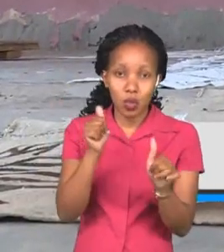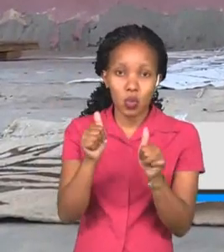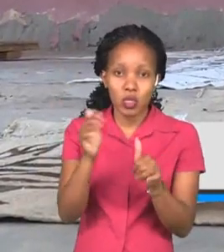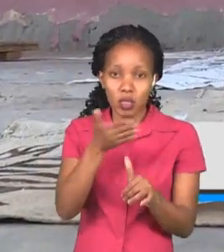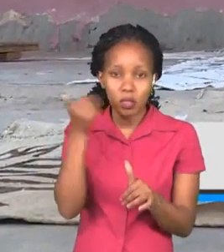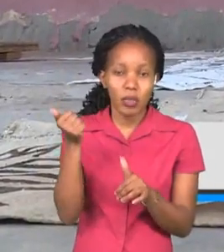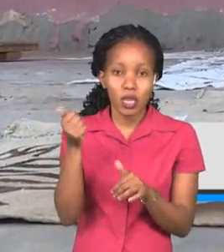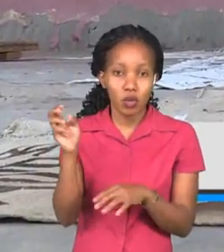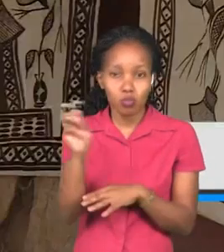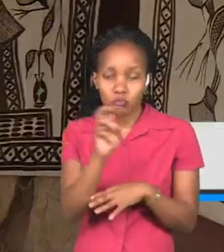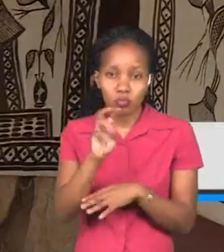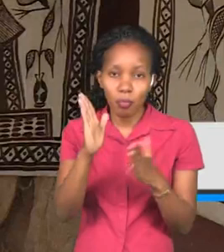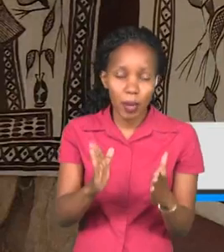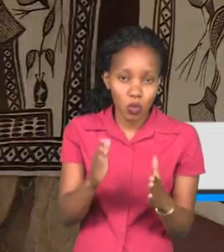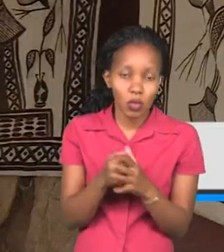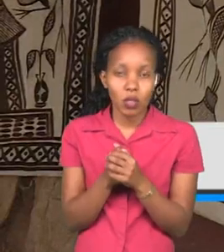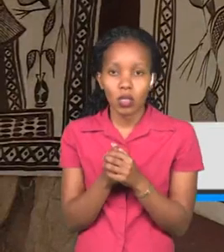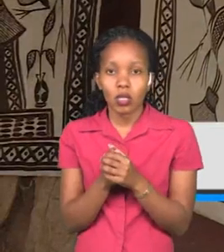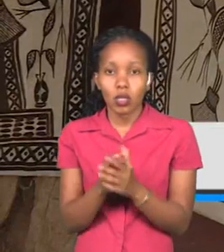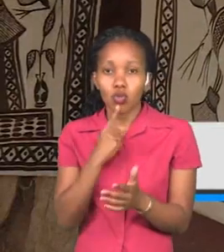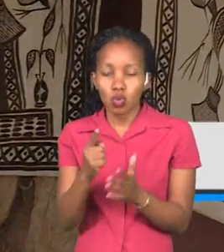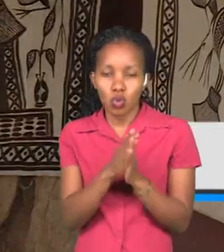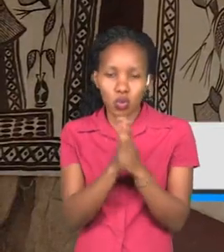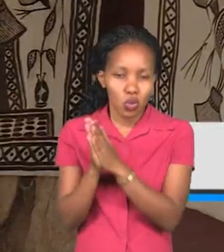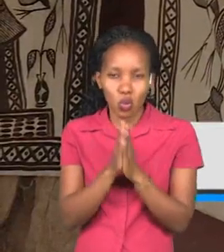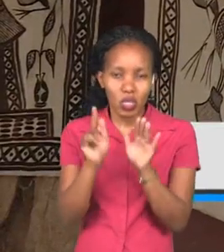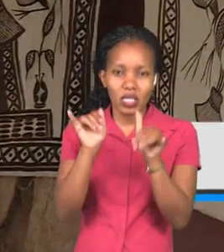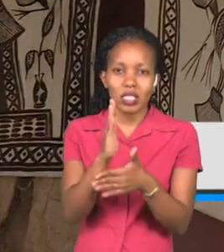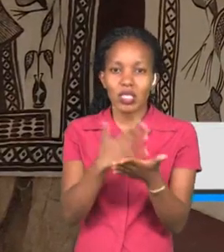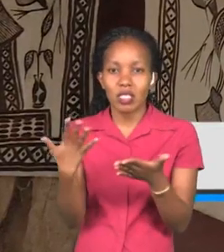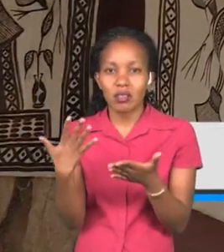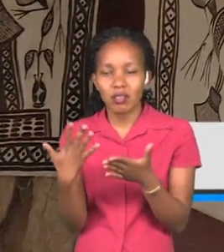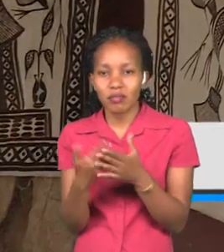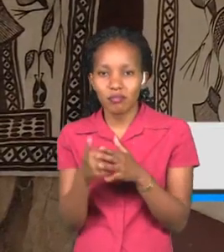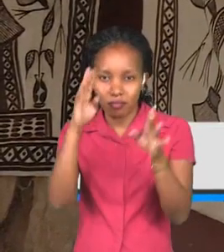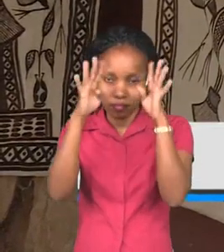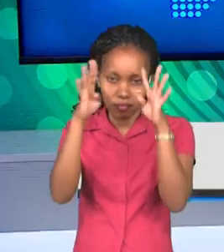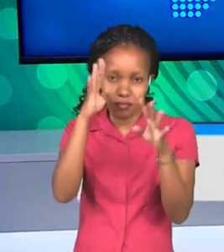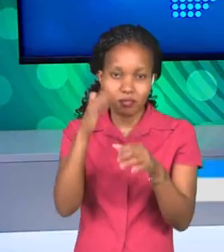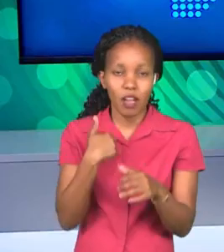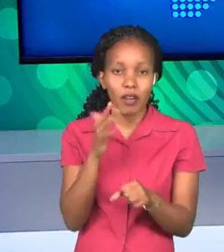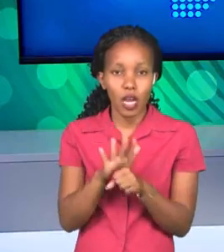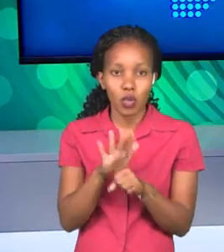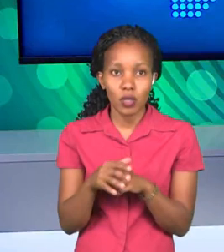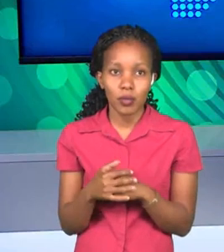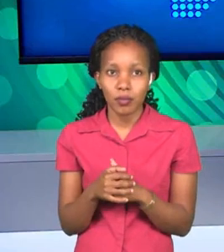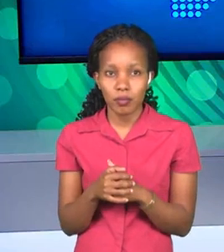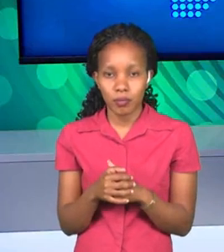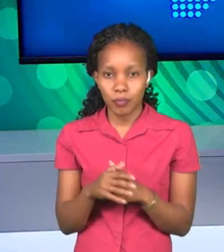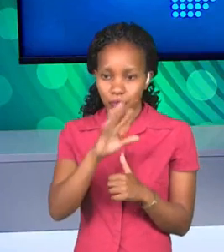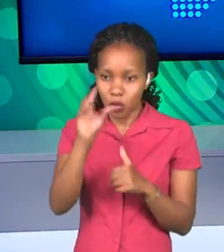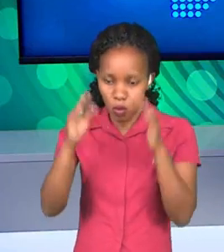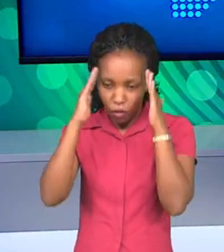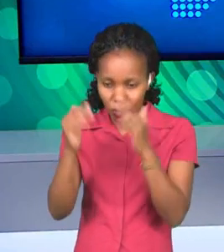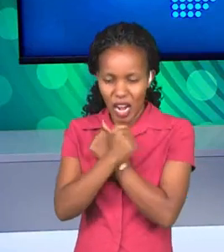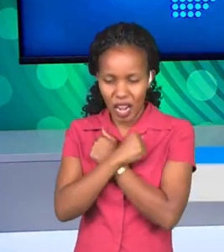to an explorer. Even so, the story retains an element of mysterious intrigue. On Africa